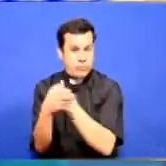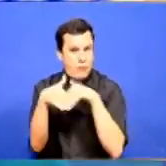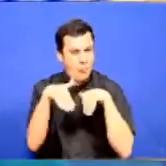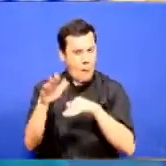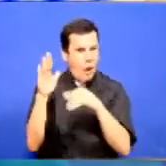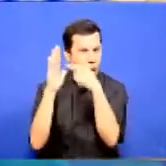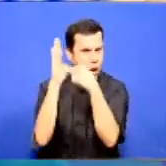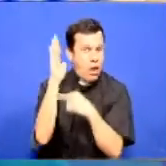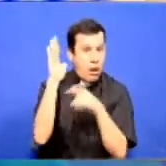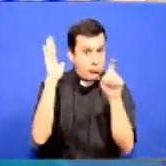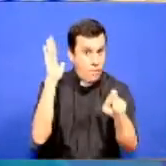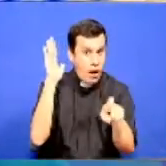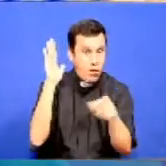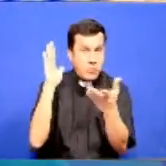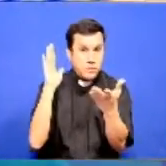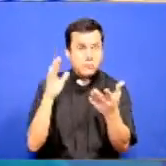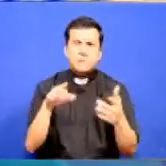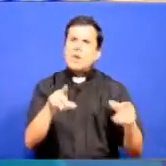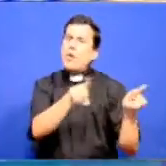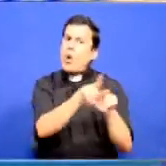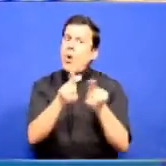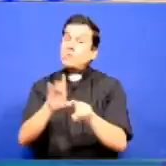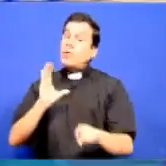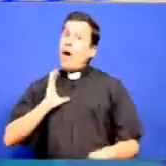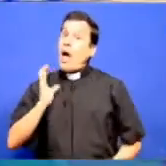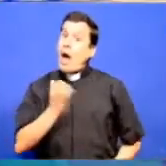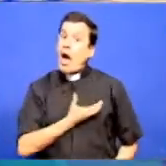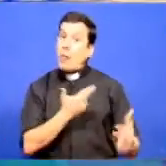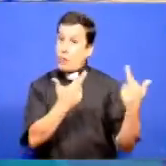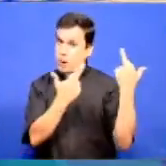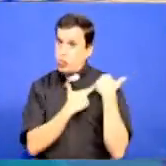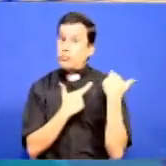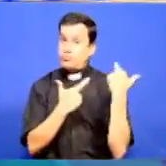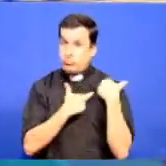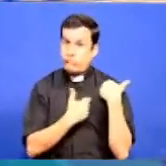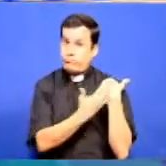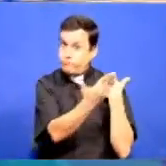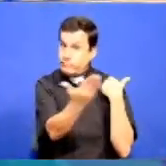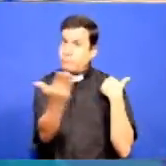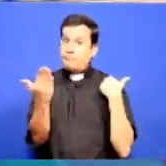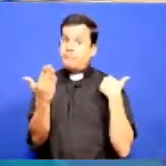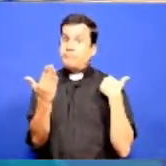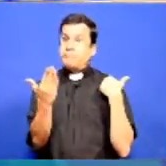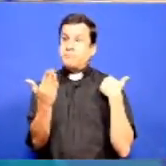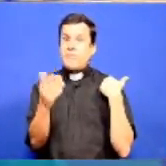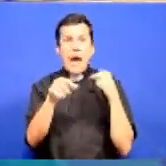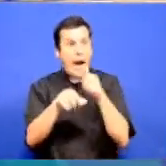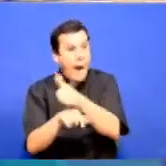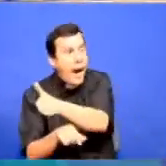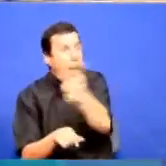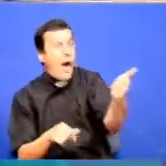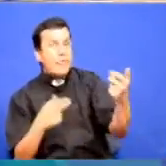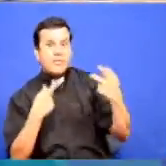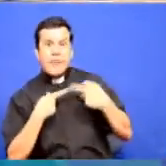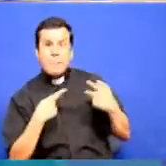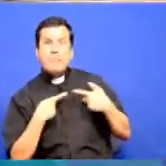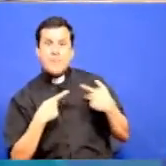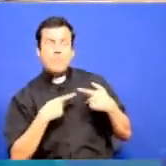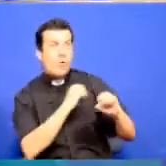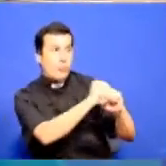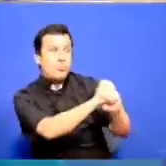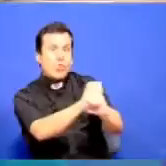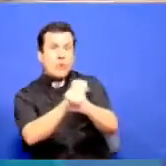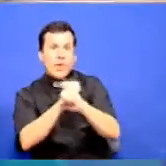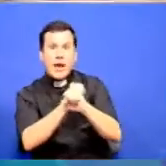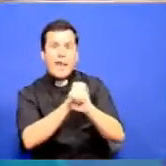It is also a personal responsibility to ensure that other people are safe from contracting